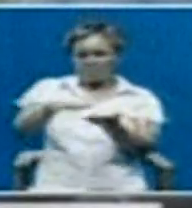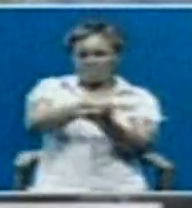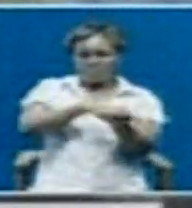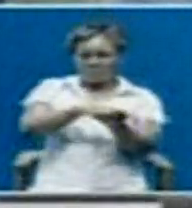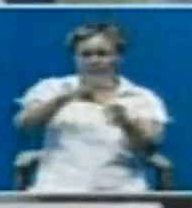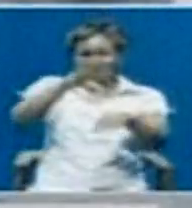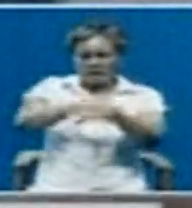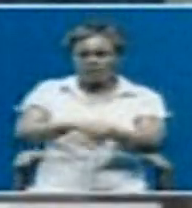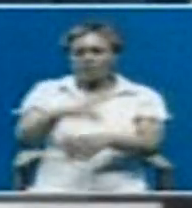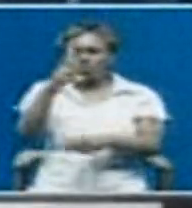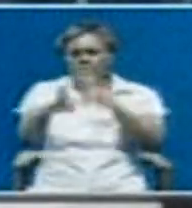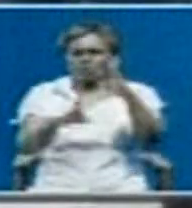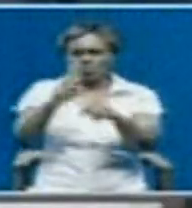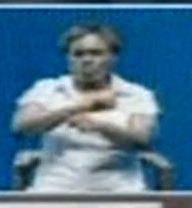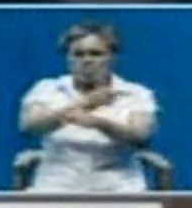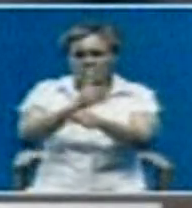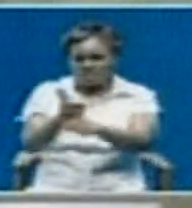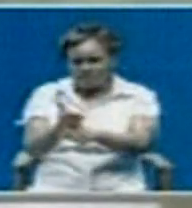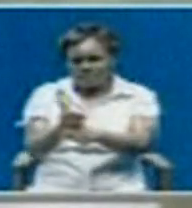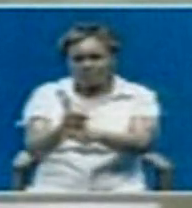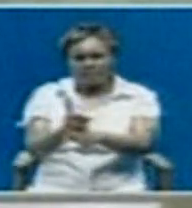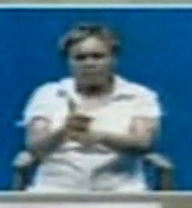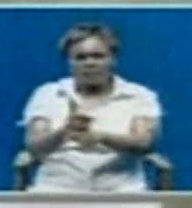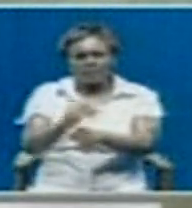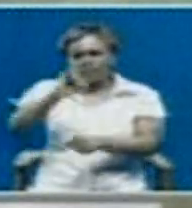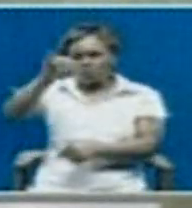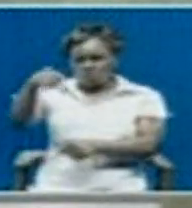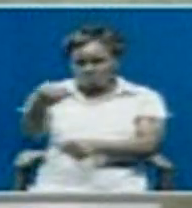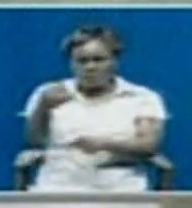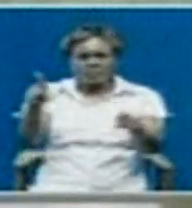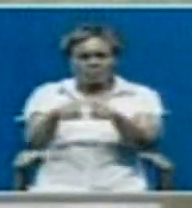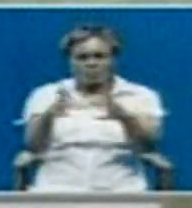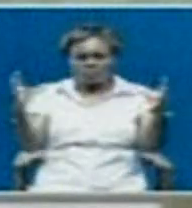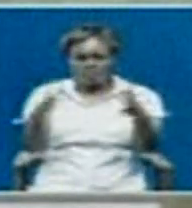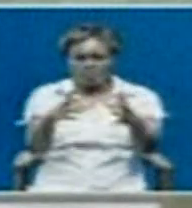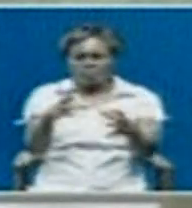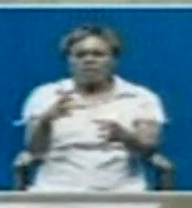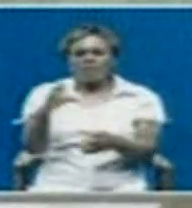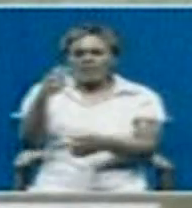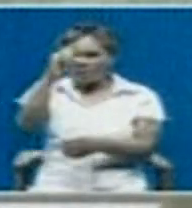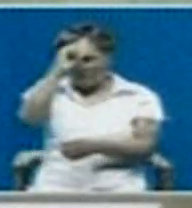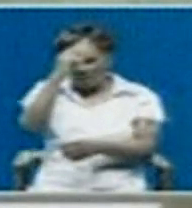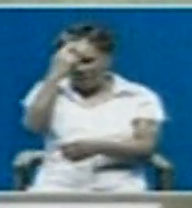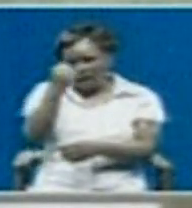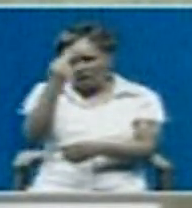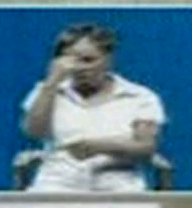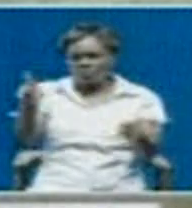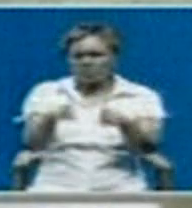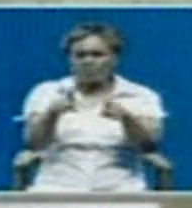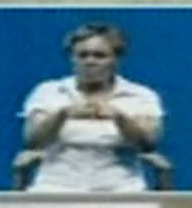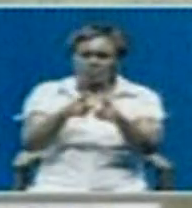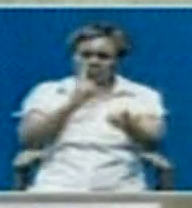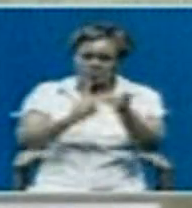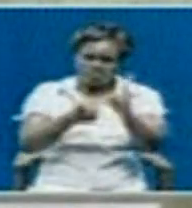clocked 22 minutes, 58.6 seconds. Julius Tanki, a resident of the Narok County who gave up on his education to chase